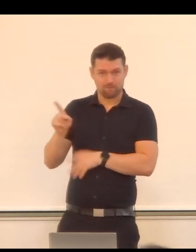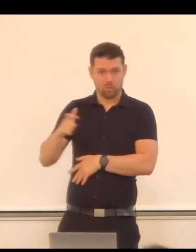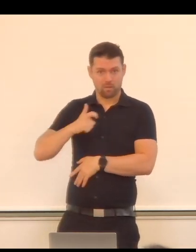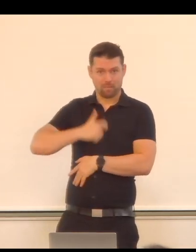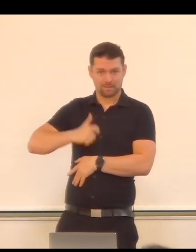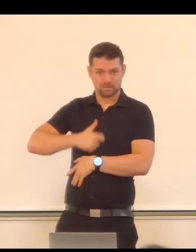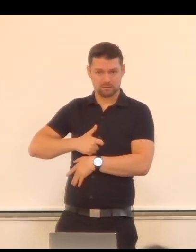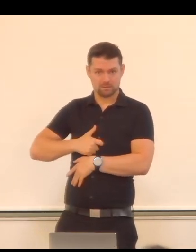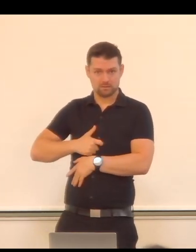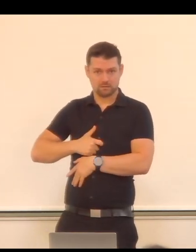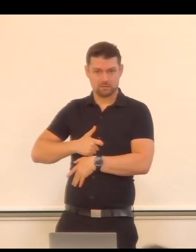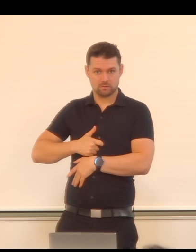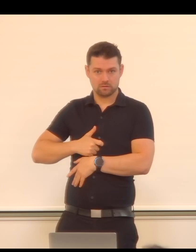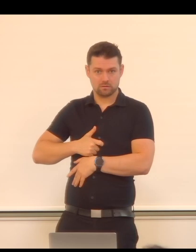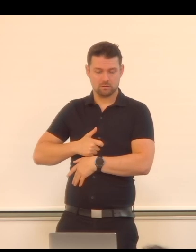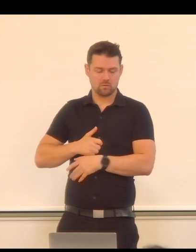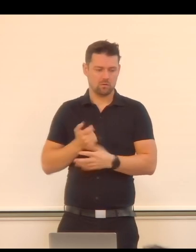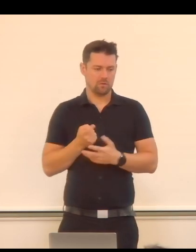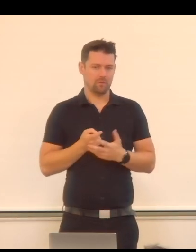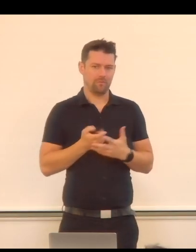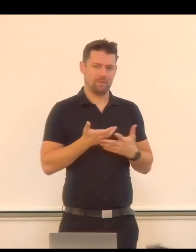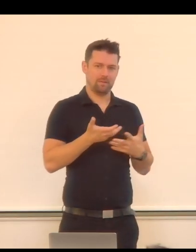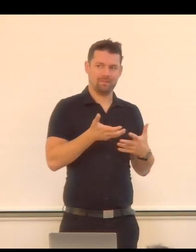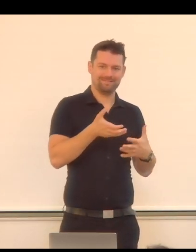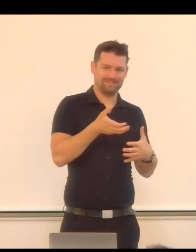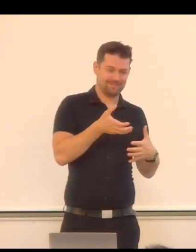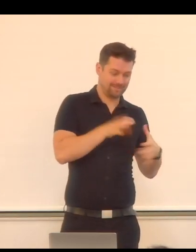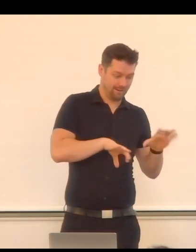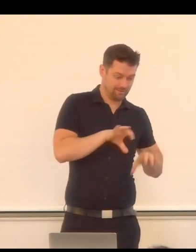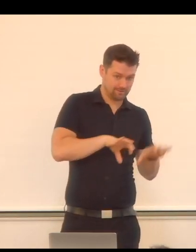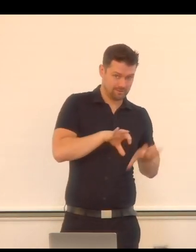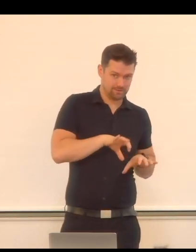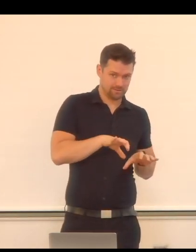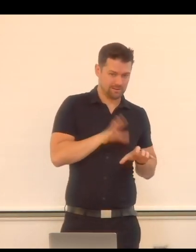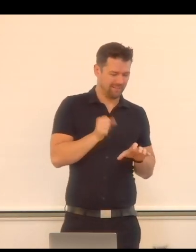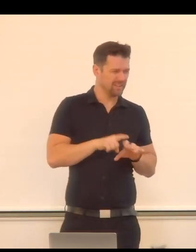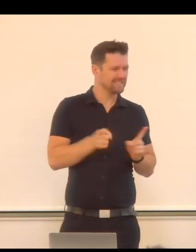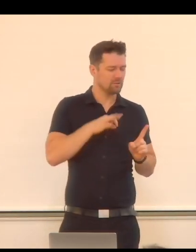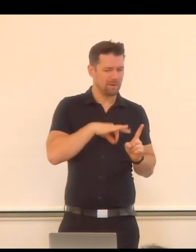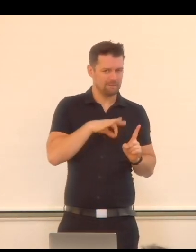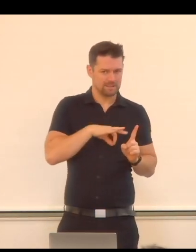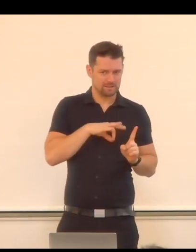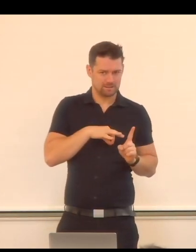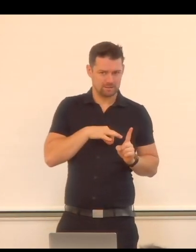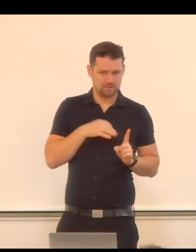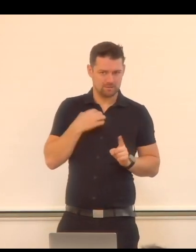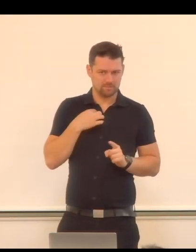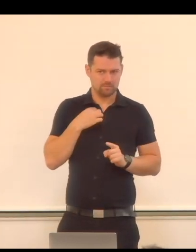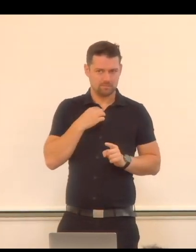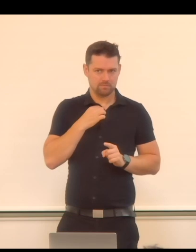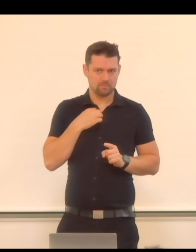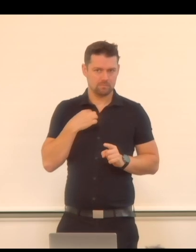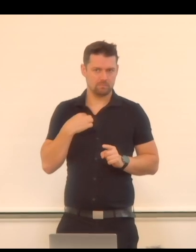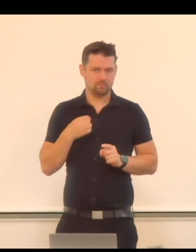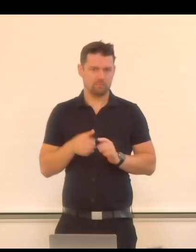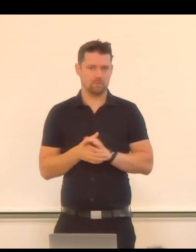to science generated by analog missions, could benefit differently. What kind of input would you have